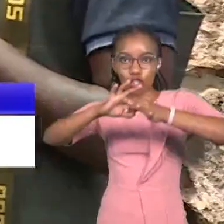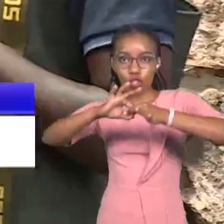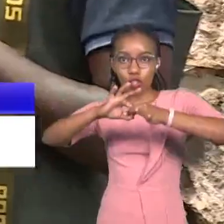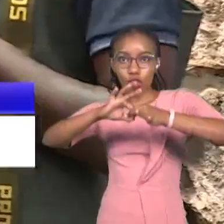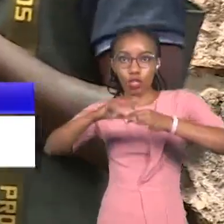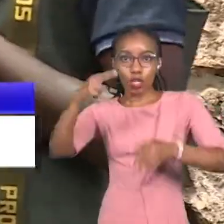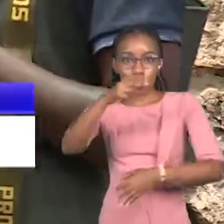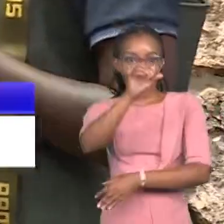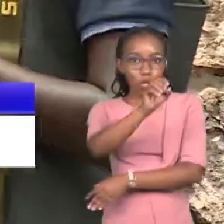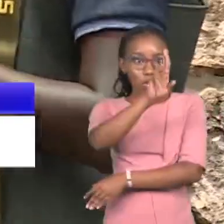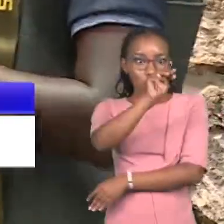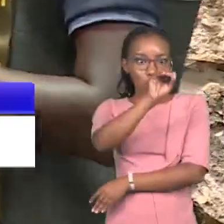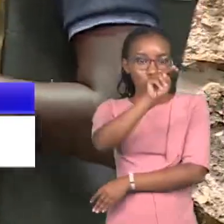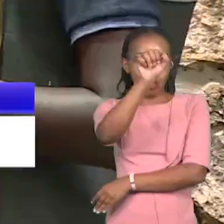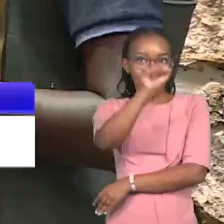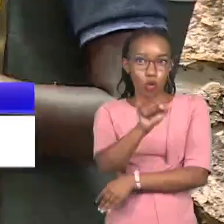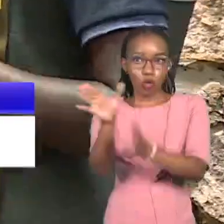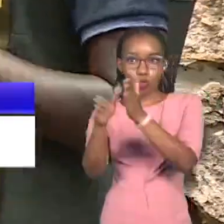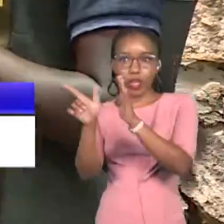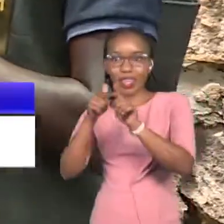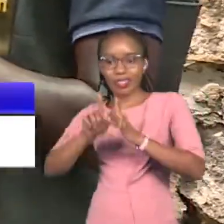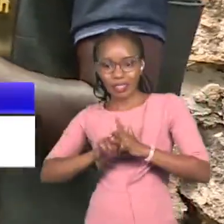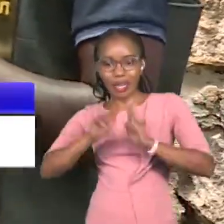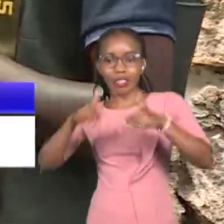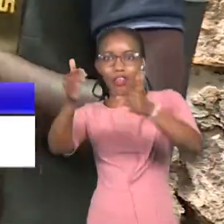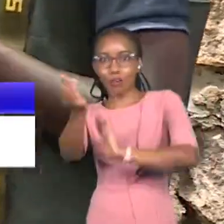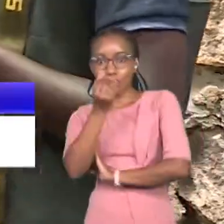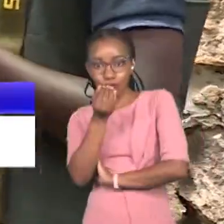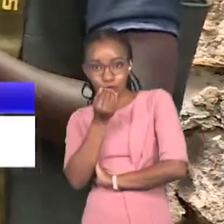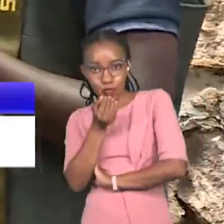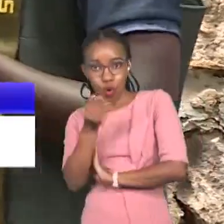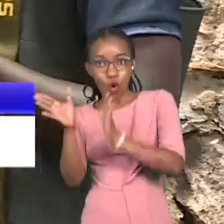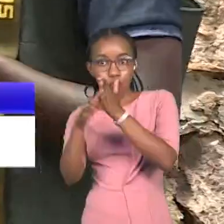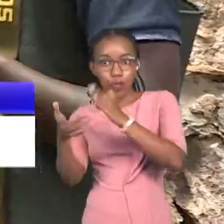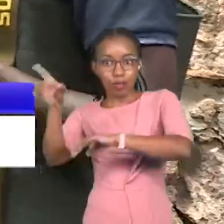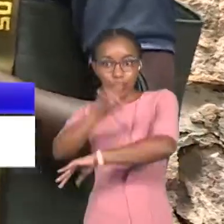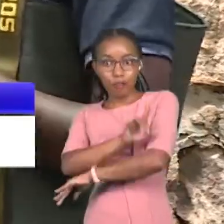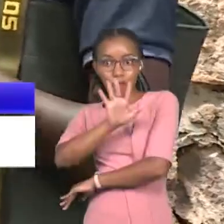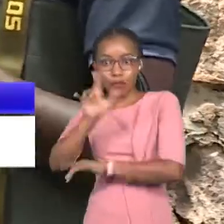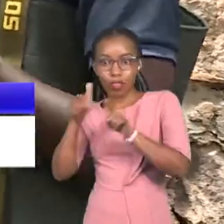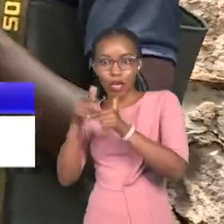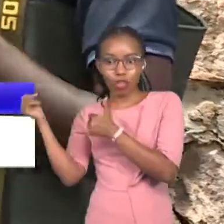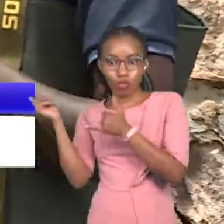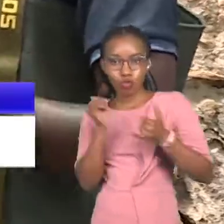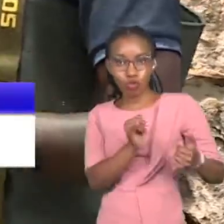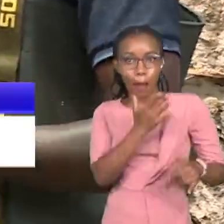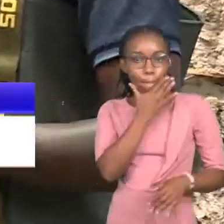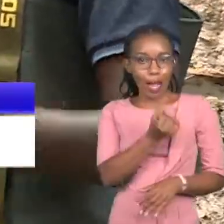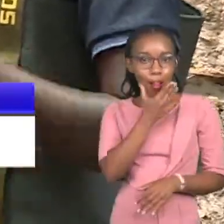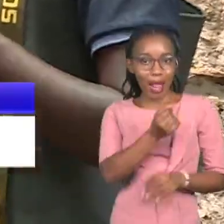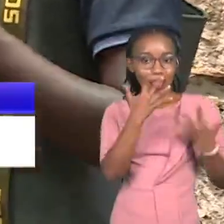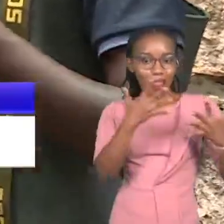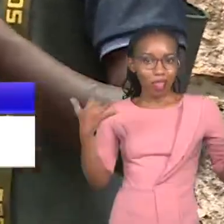the hormone to the feed, and then you start feeding your fish from day 5. So you're introducing a male hormone in their digestive